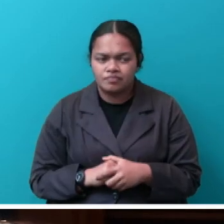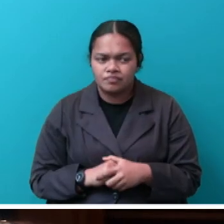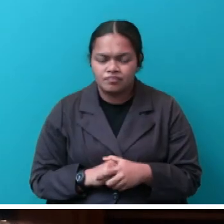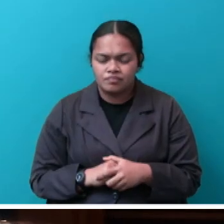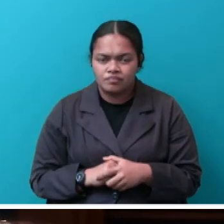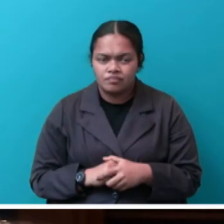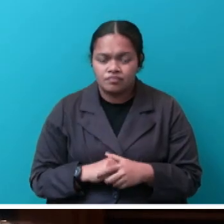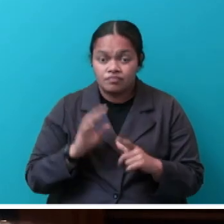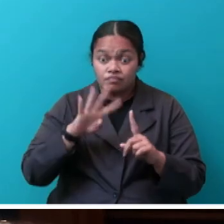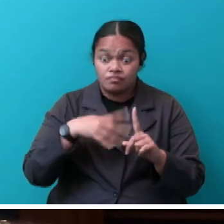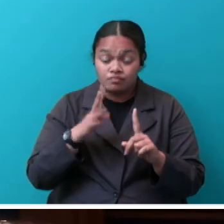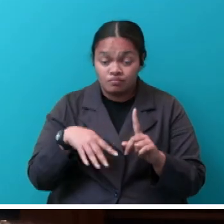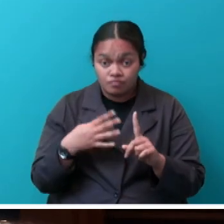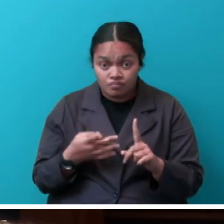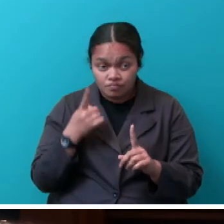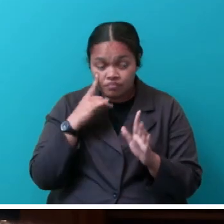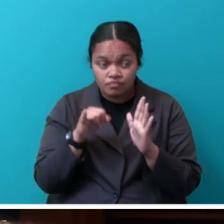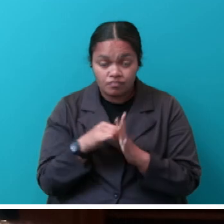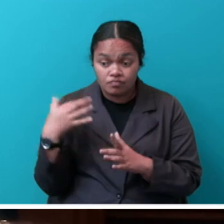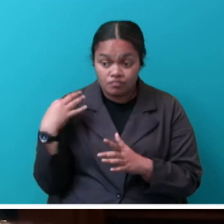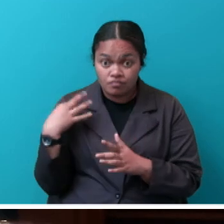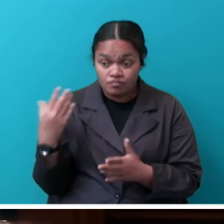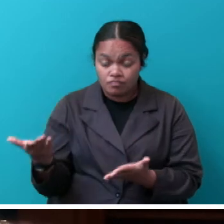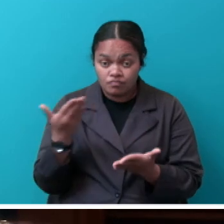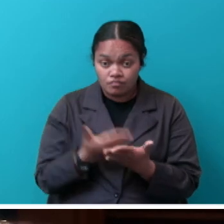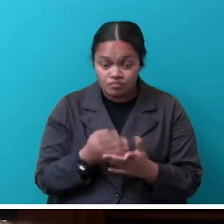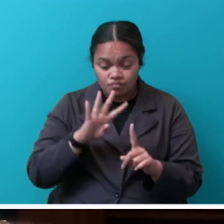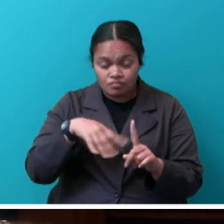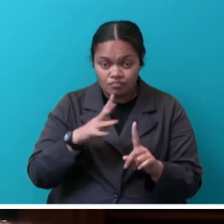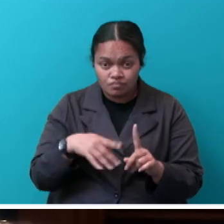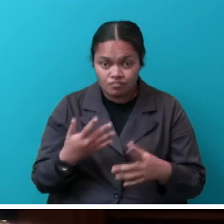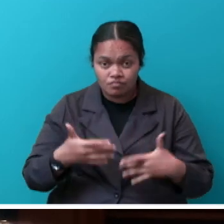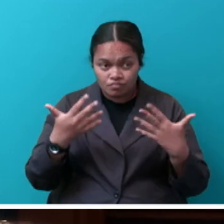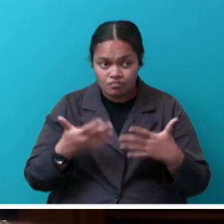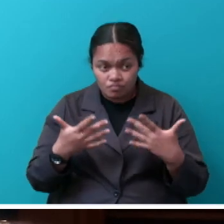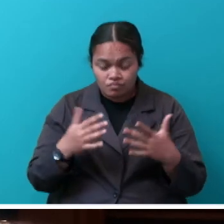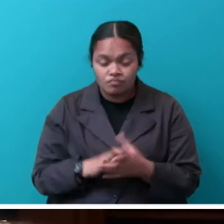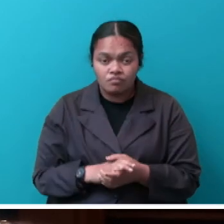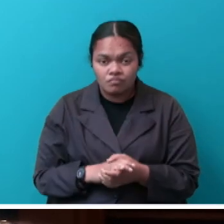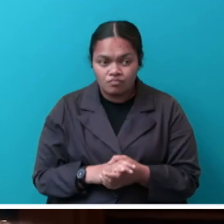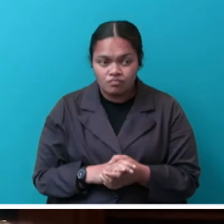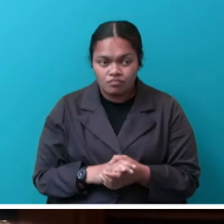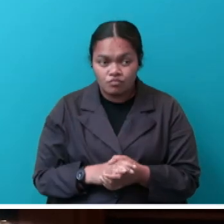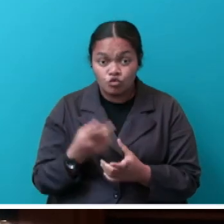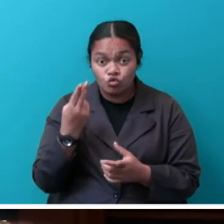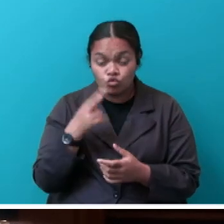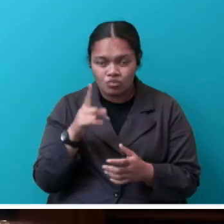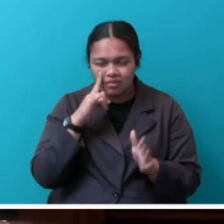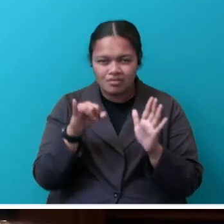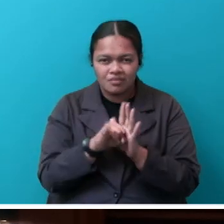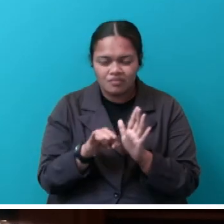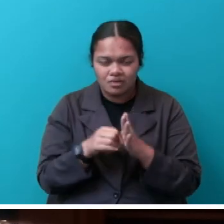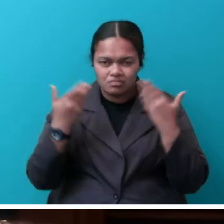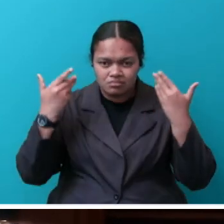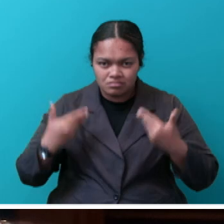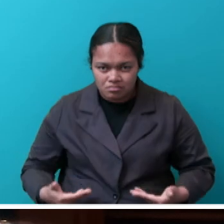Biometric authentication. Applicants provide biometric data, fingerprints, photos, etc., to verify their identity,